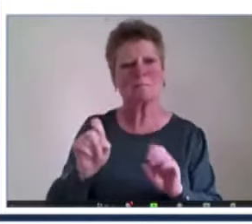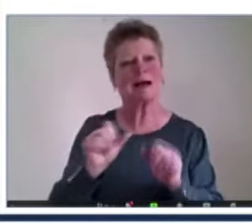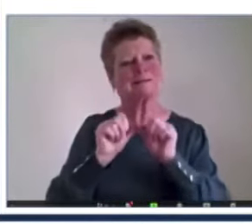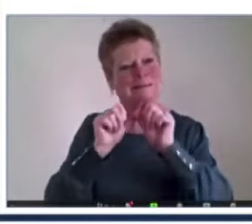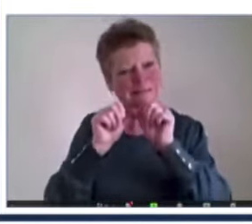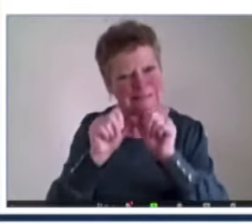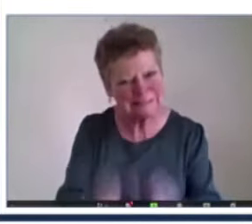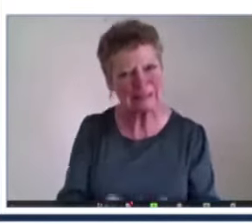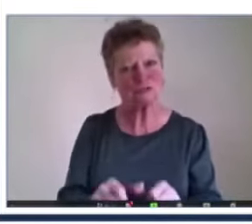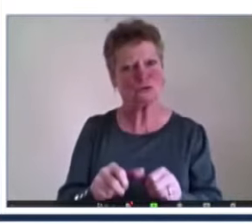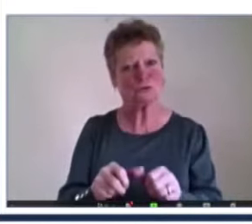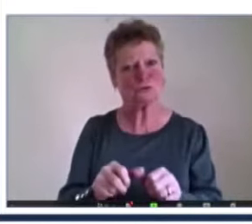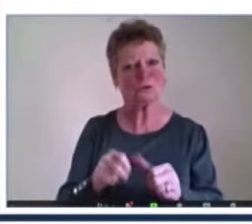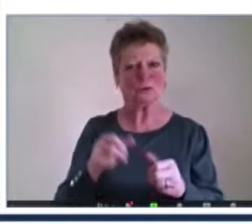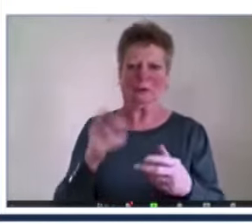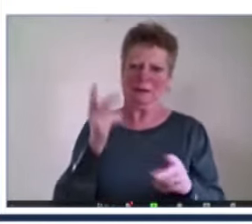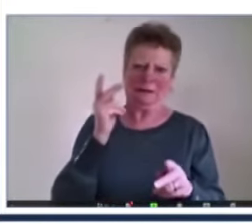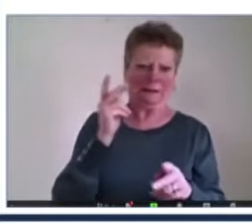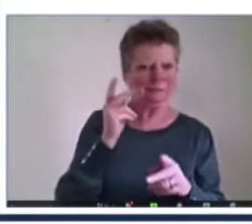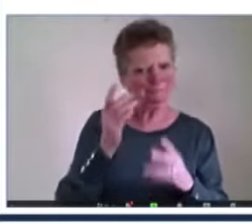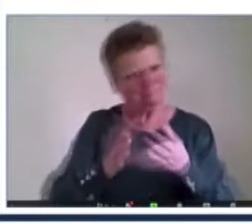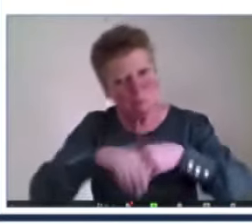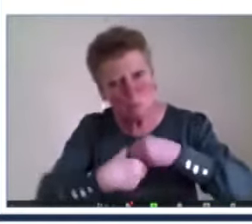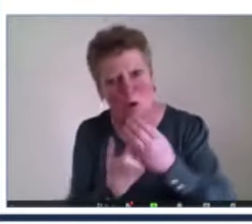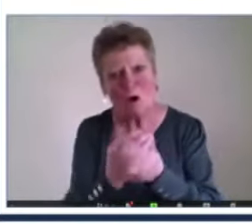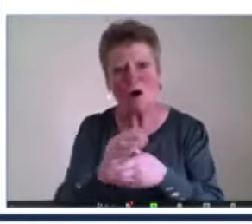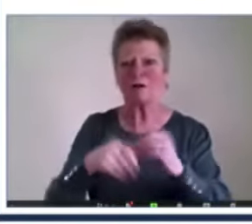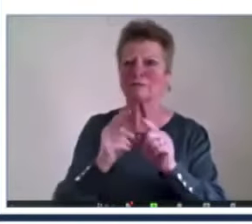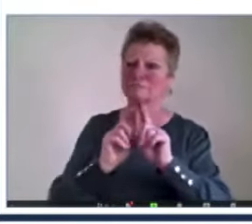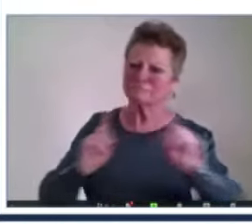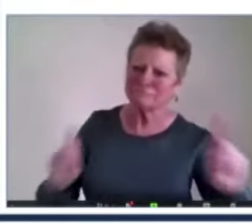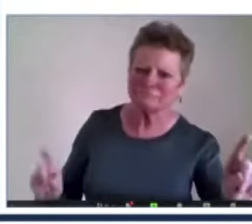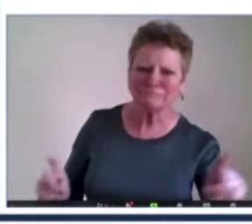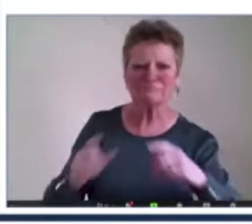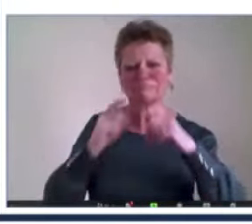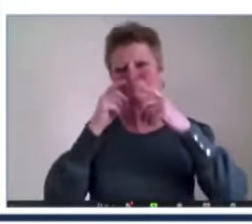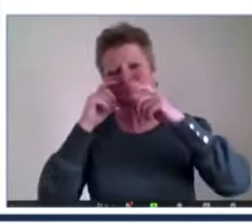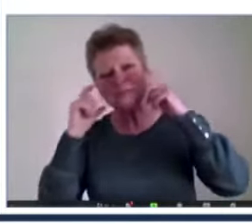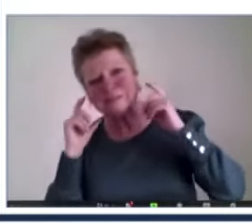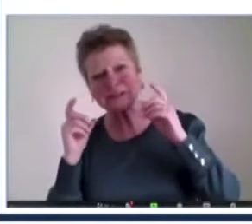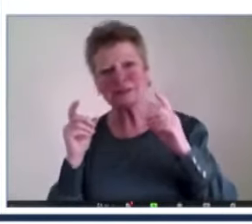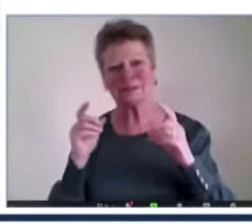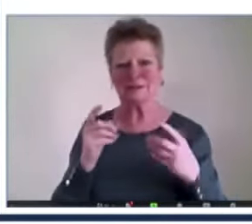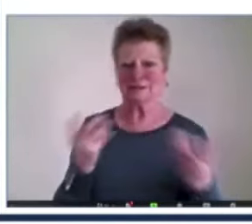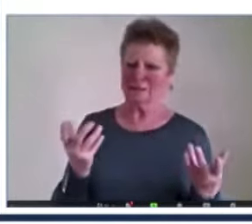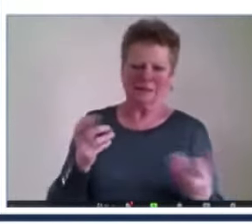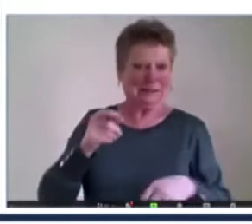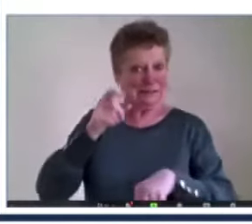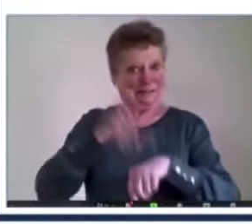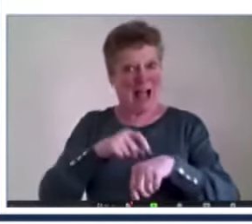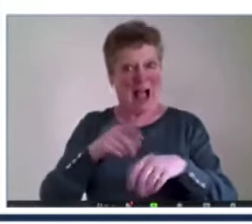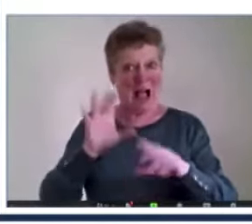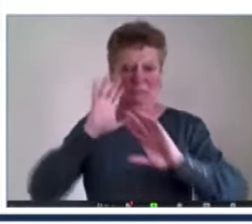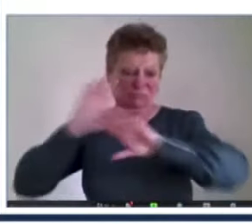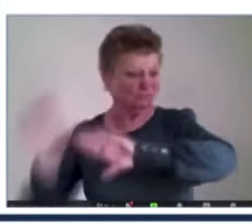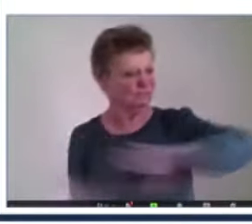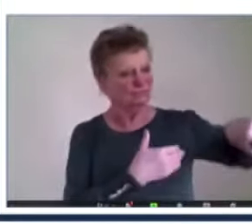we know work to keep us and others safe. They've worked for the past 2 years, and it's not time to let go of them